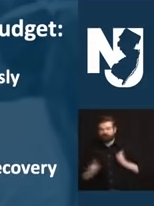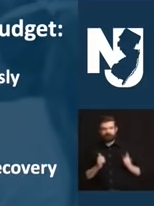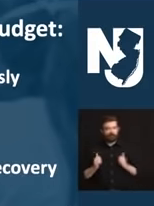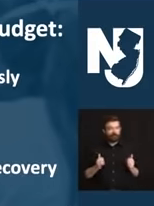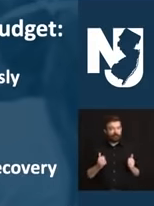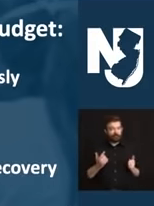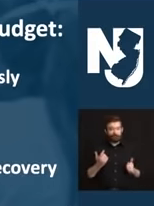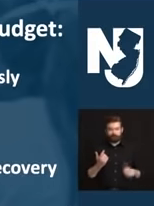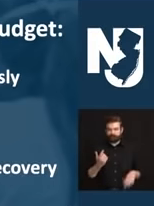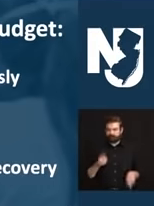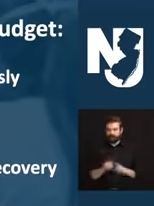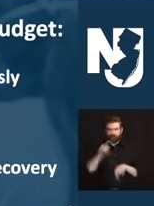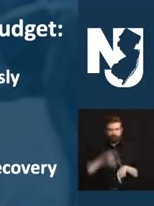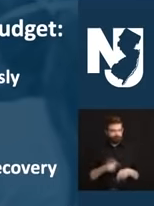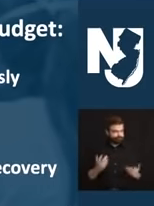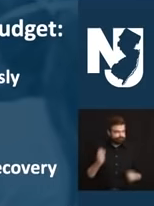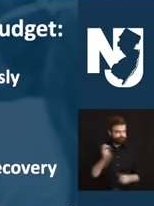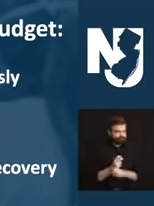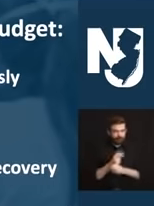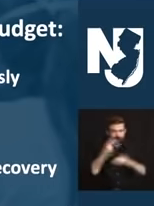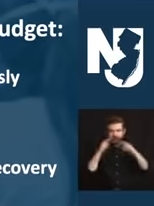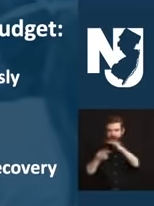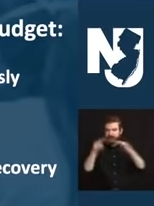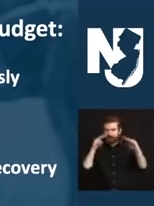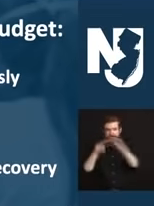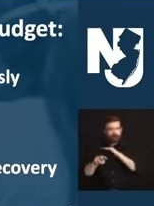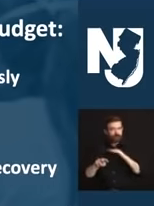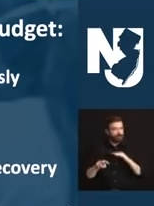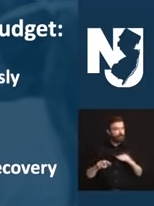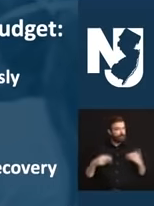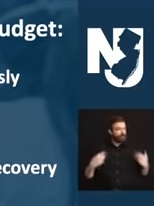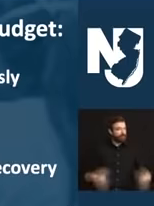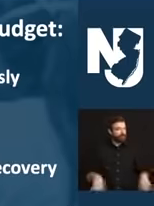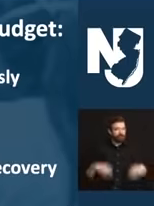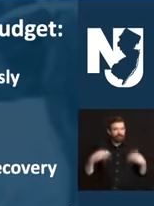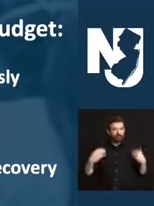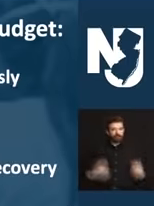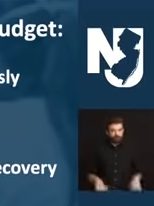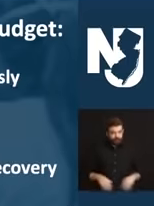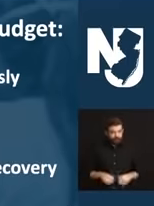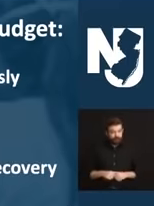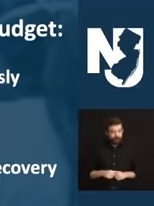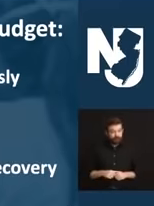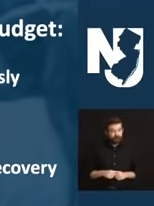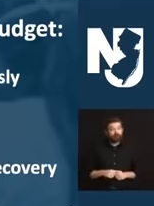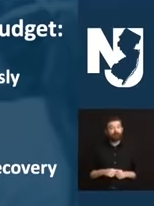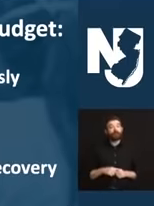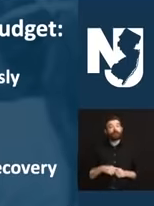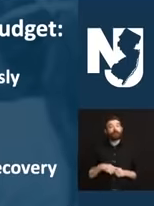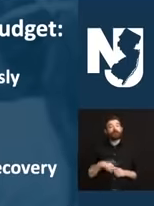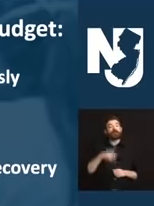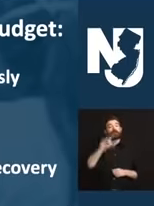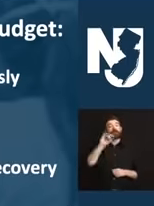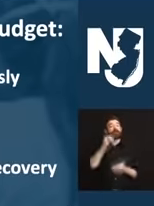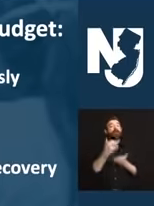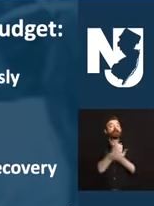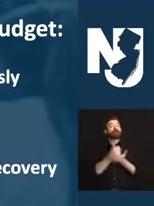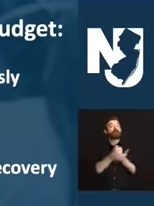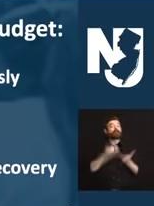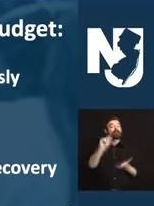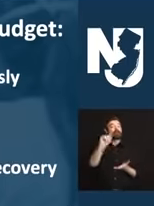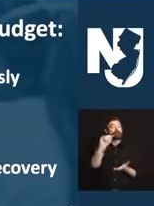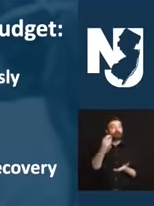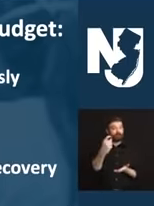is still 2 weeks away, and while sales tax revenues have begun to climb back as we've begun our